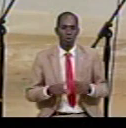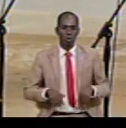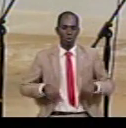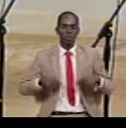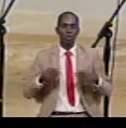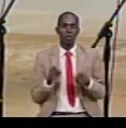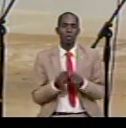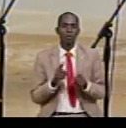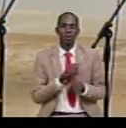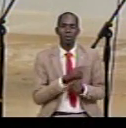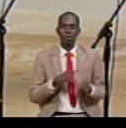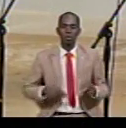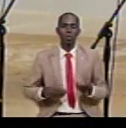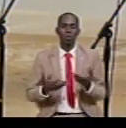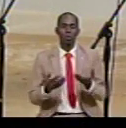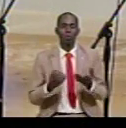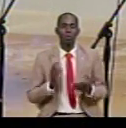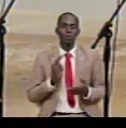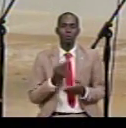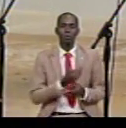In